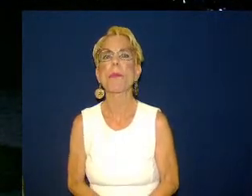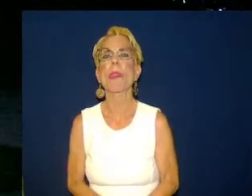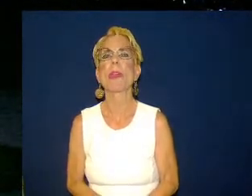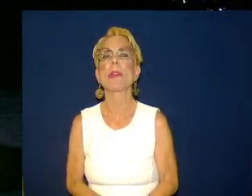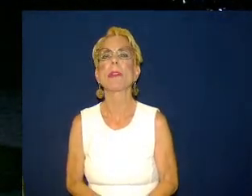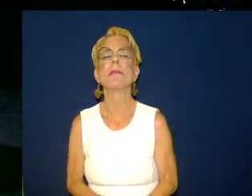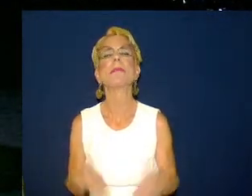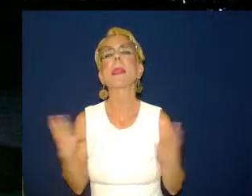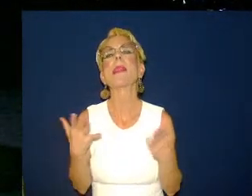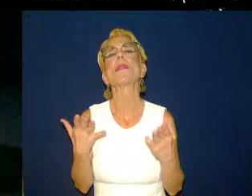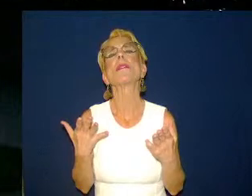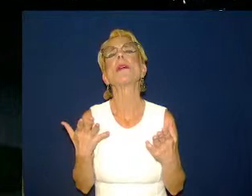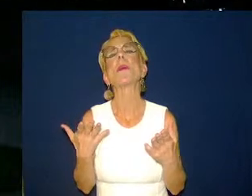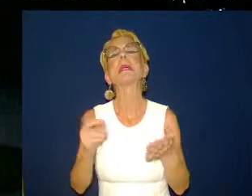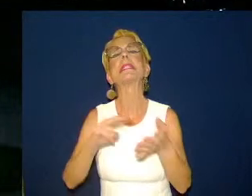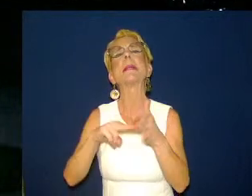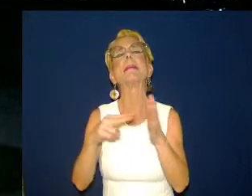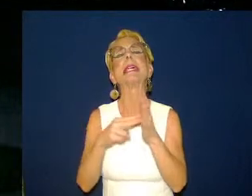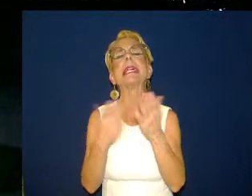that he's talking about?